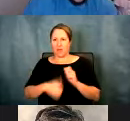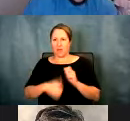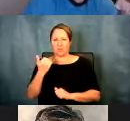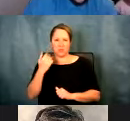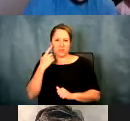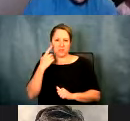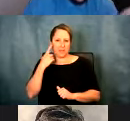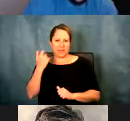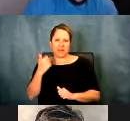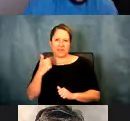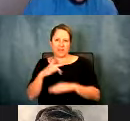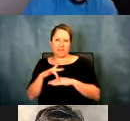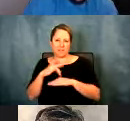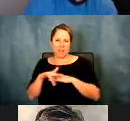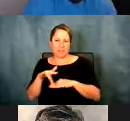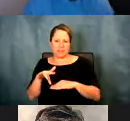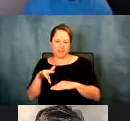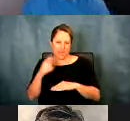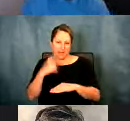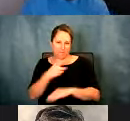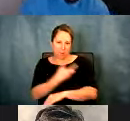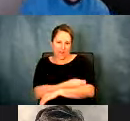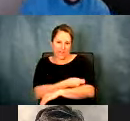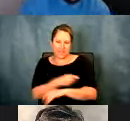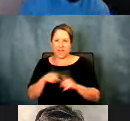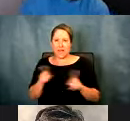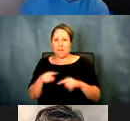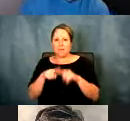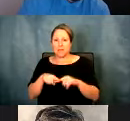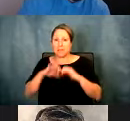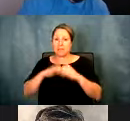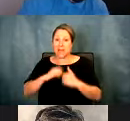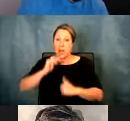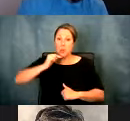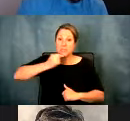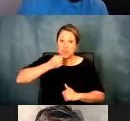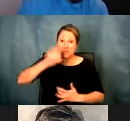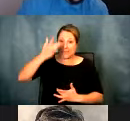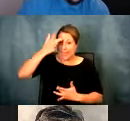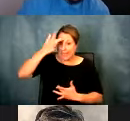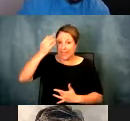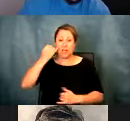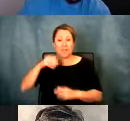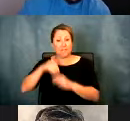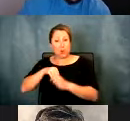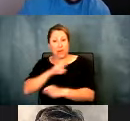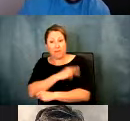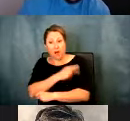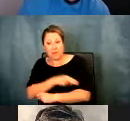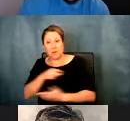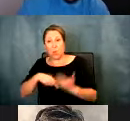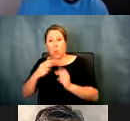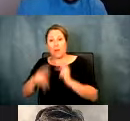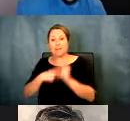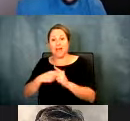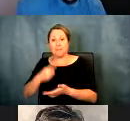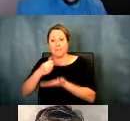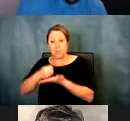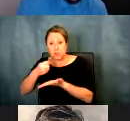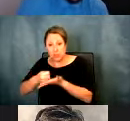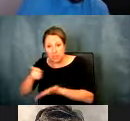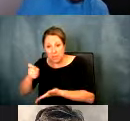availability. It kind of depends on, to some extent, the severity and whether you were hospitalized and what kind of treatments that you